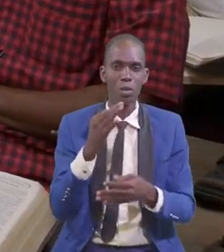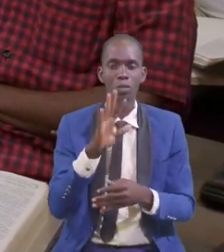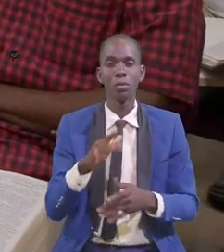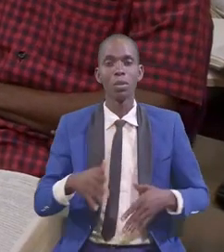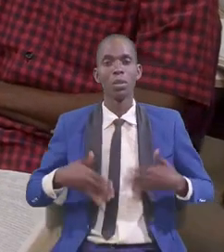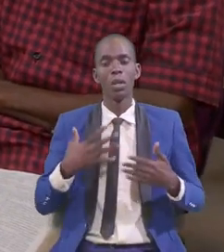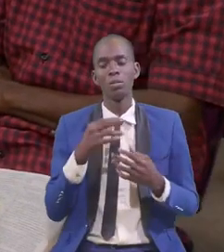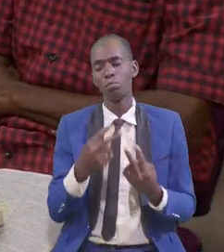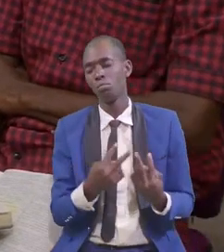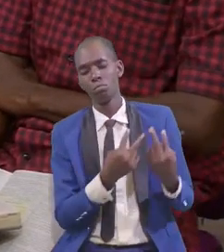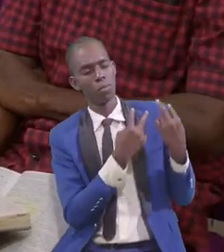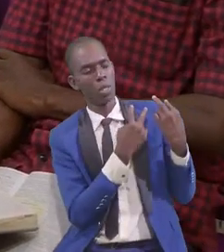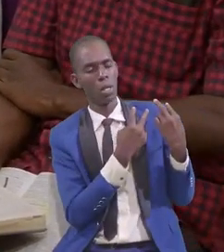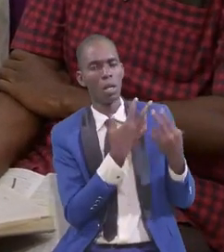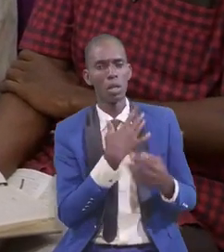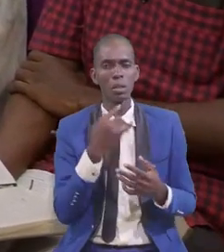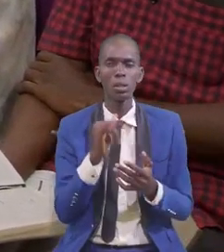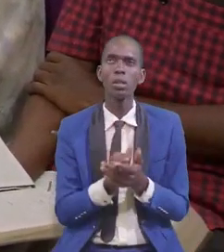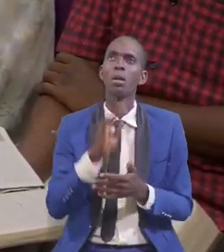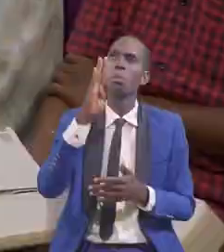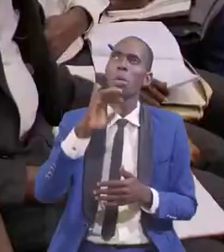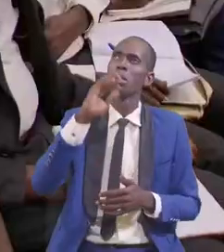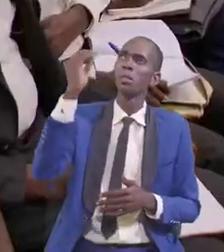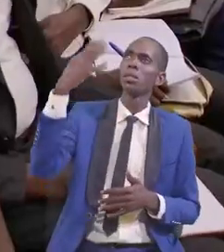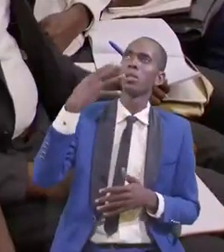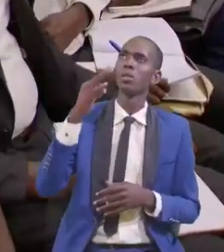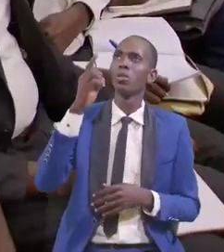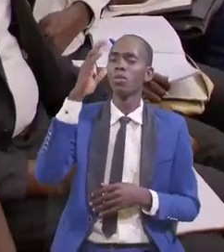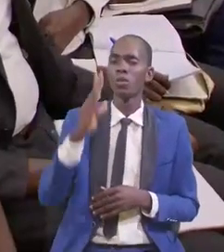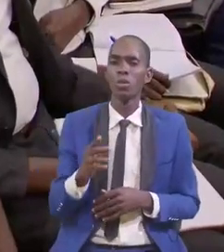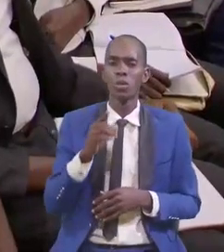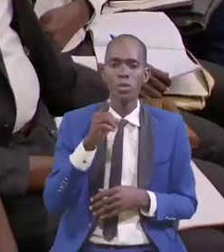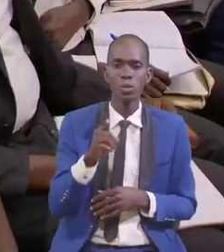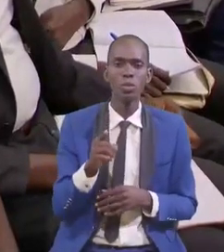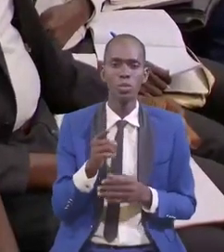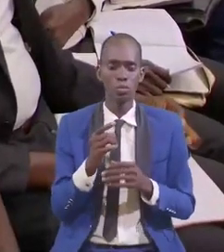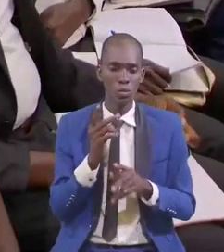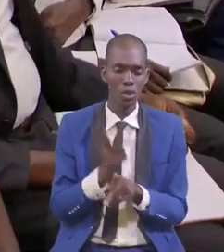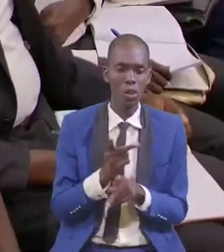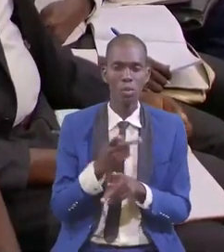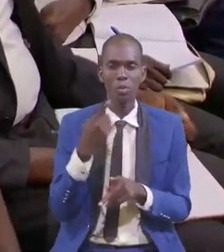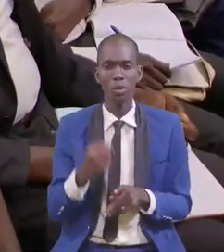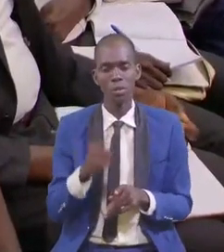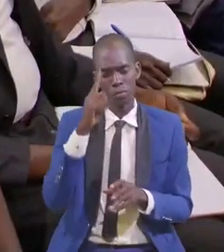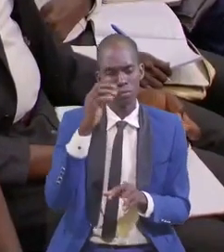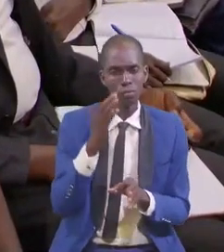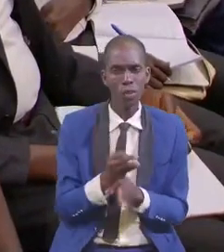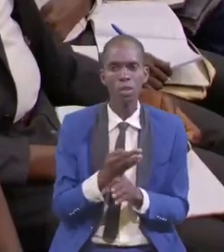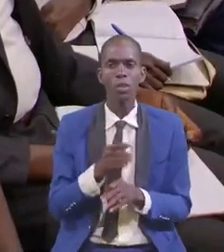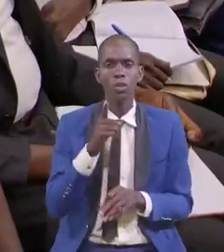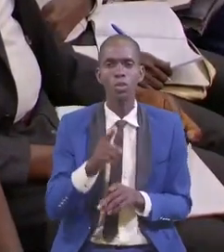look back and you say, by the grace of God, you received the faith, you kept for the faith,